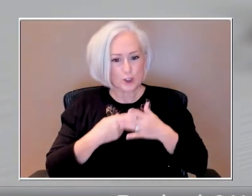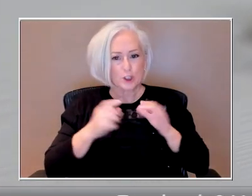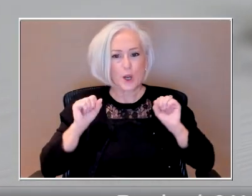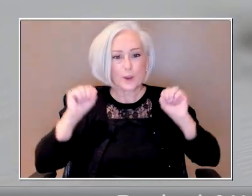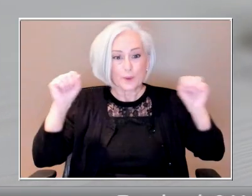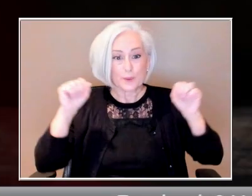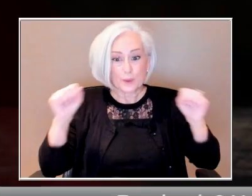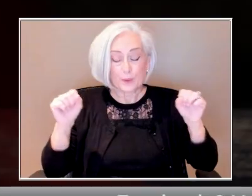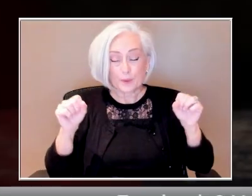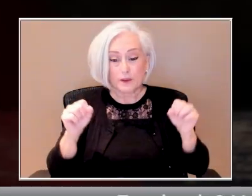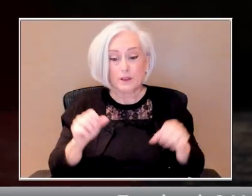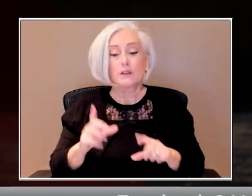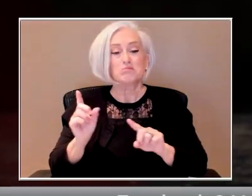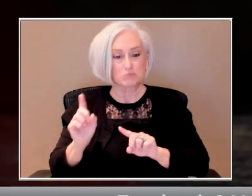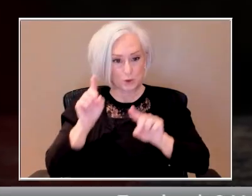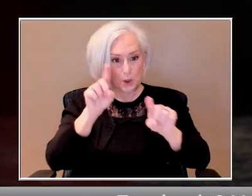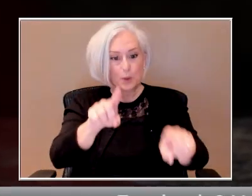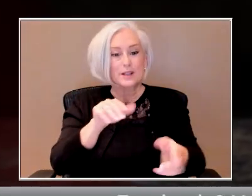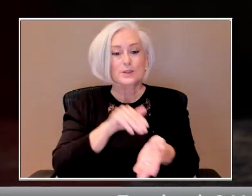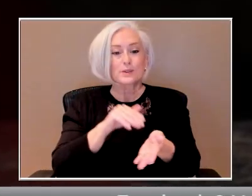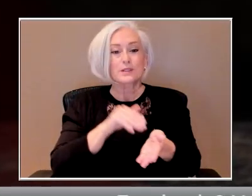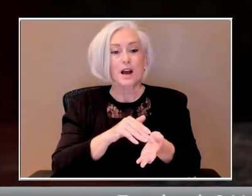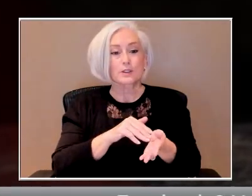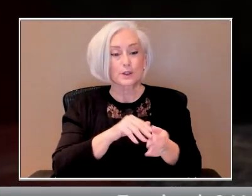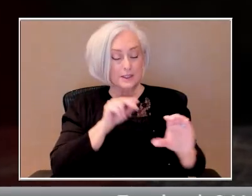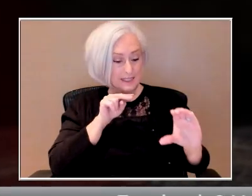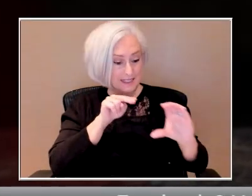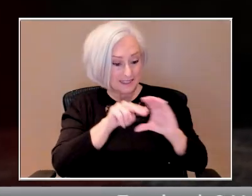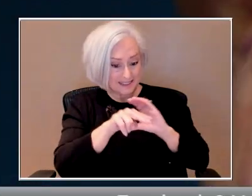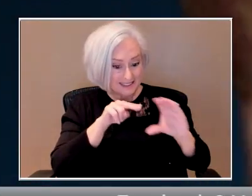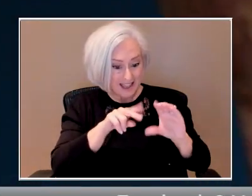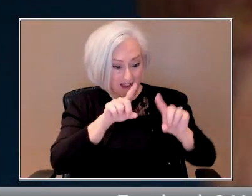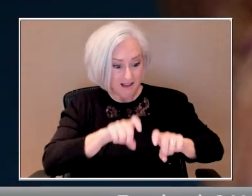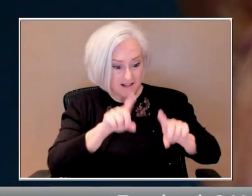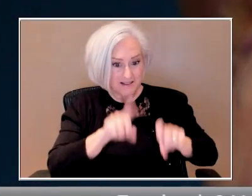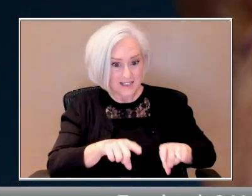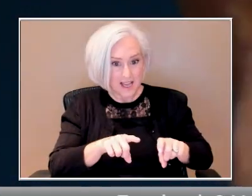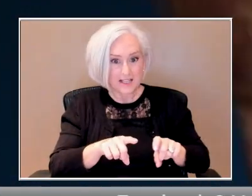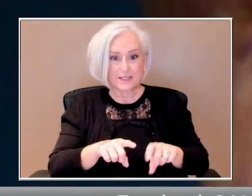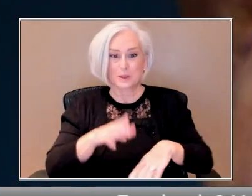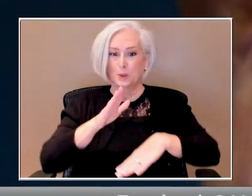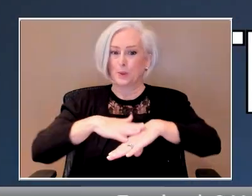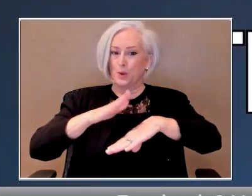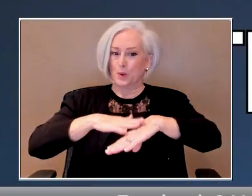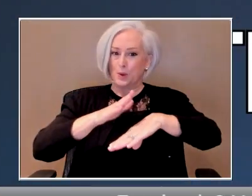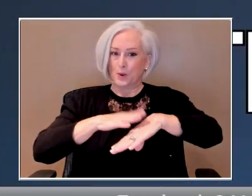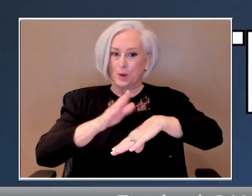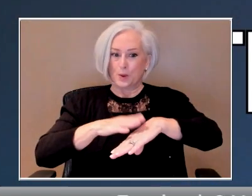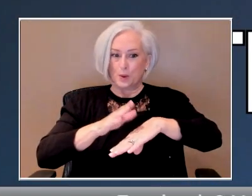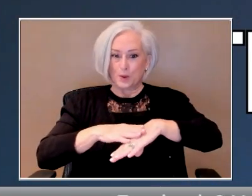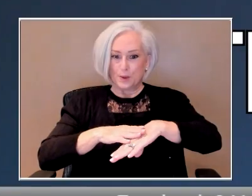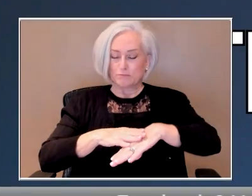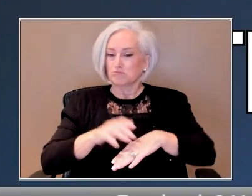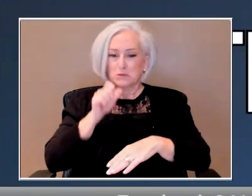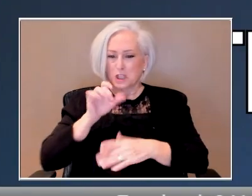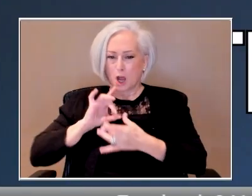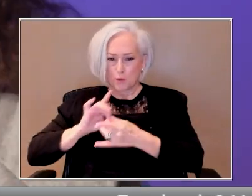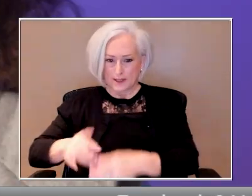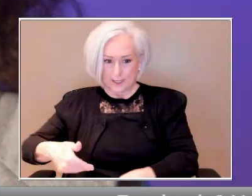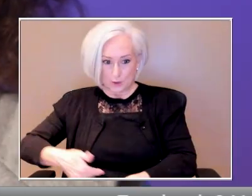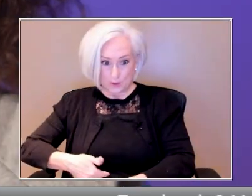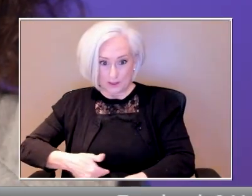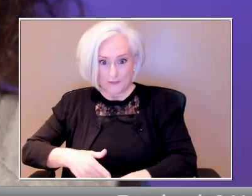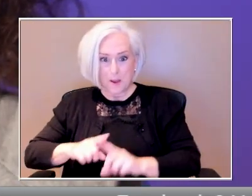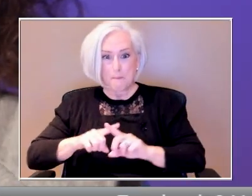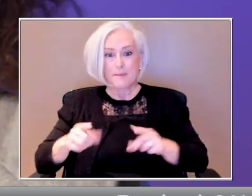something alarming. This time it had nothing to do with Luke's liver. Luke had a large and growing aortic aneurysm.